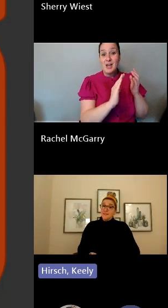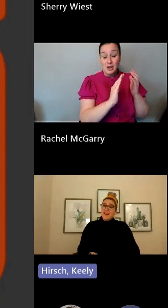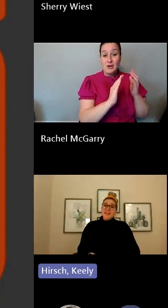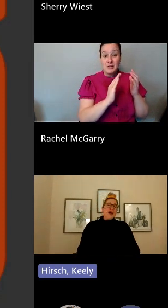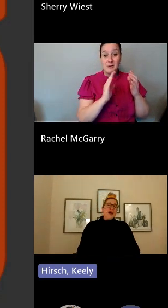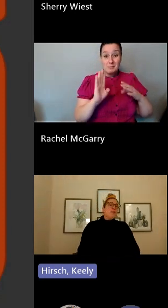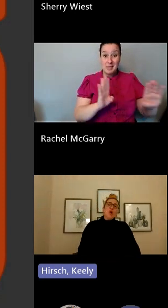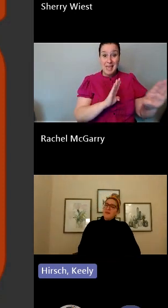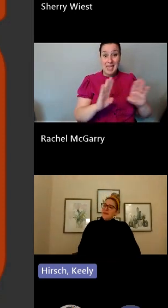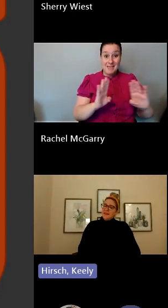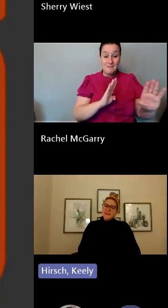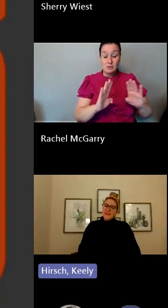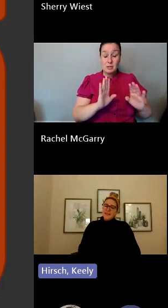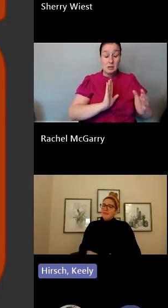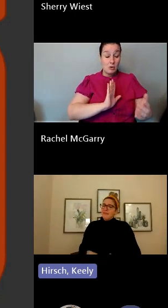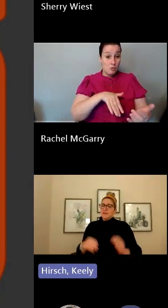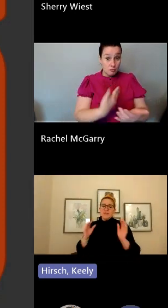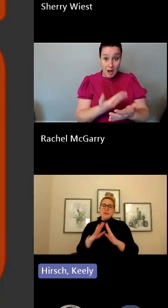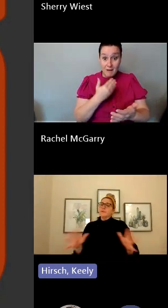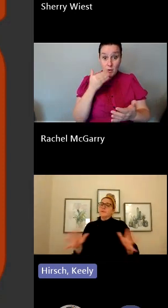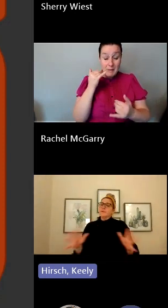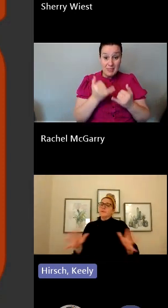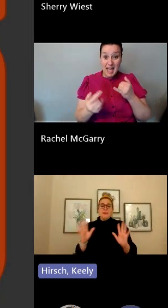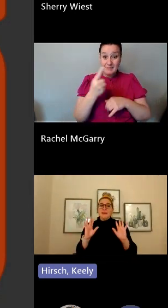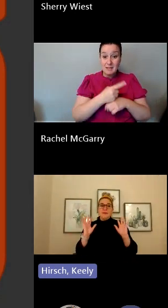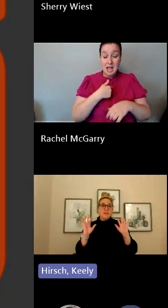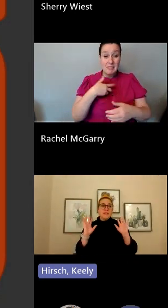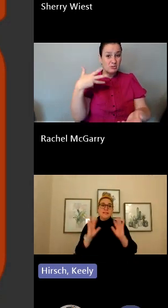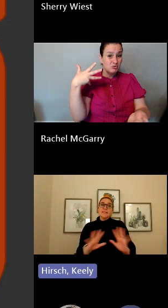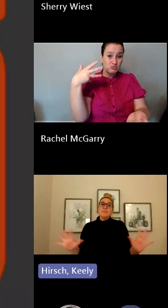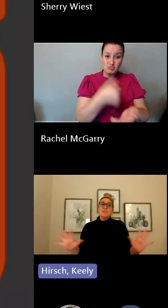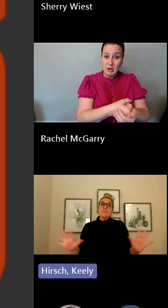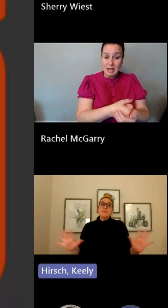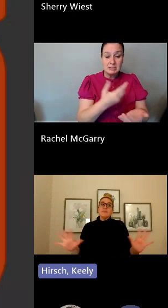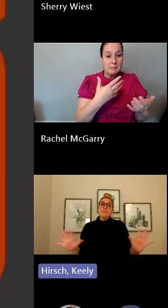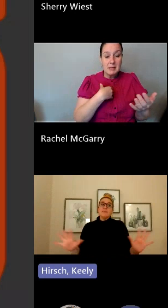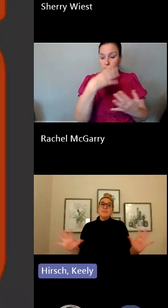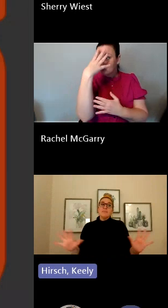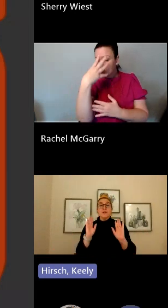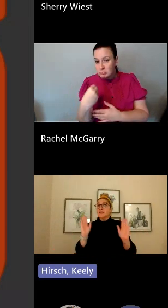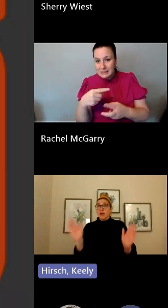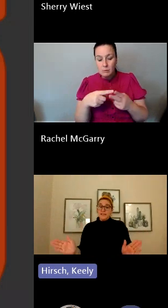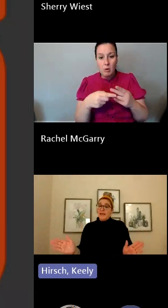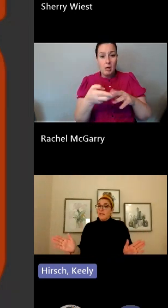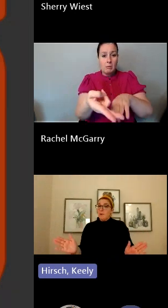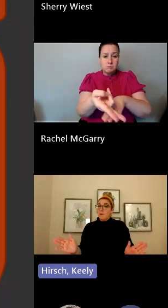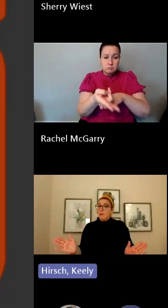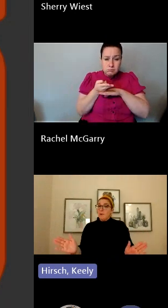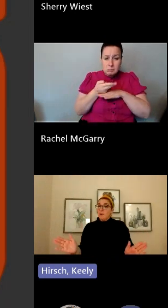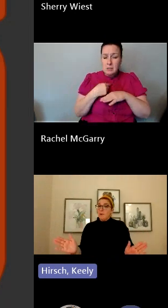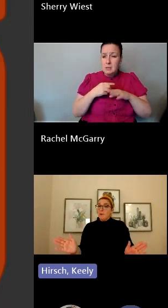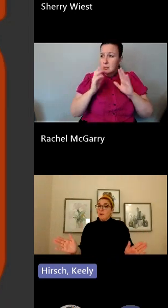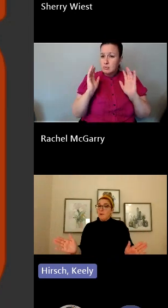behaviors, they come home at the end of the day and they just crash. They might just like sleep, or they need to just lie down or not talk to anyone, or they can't take care of